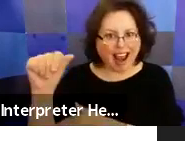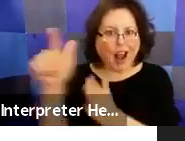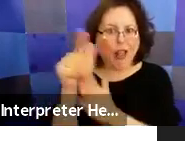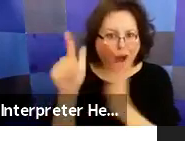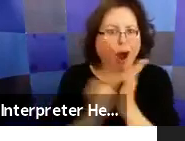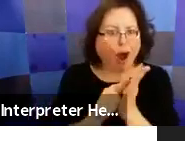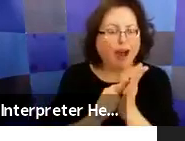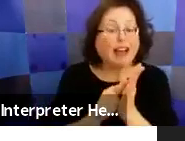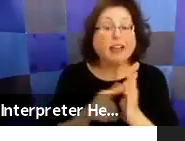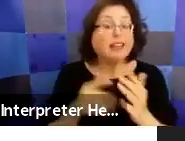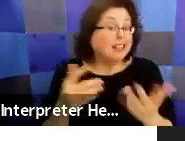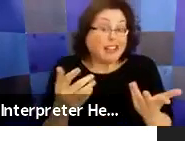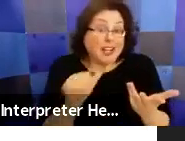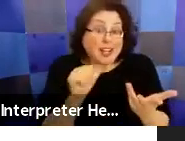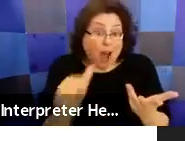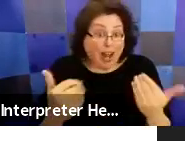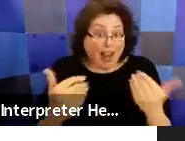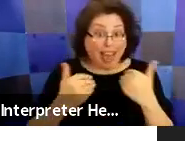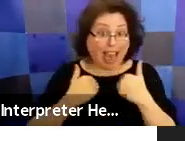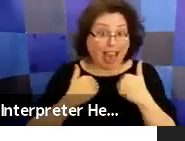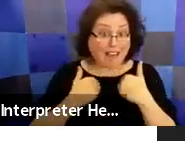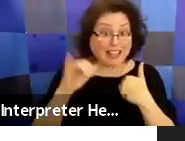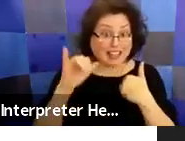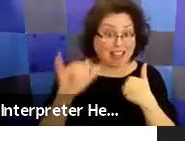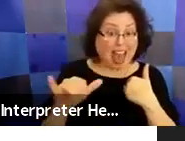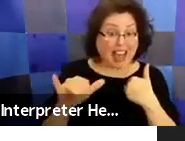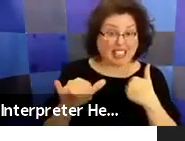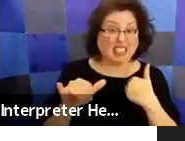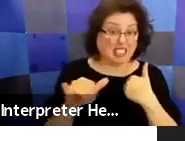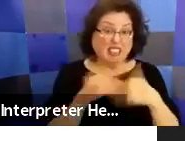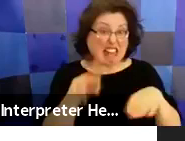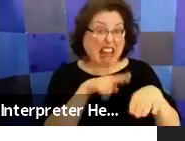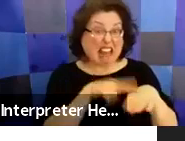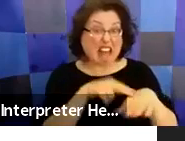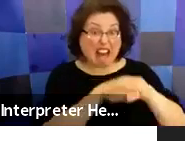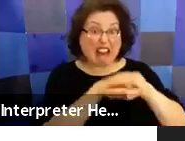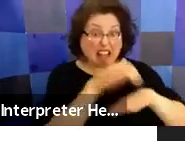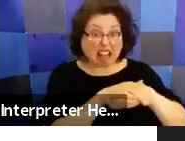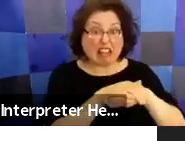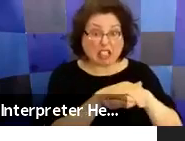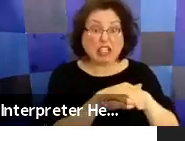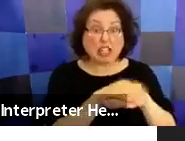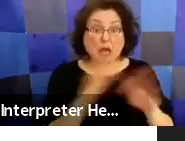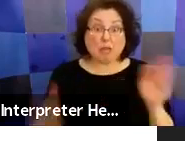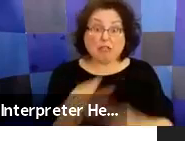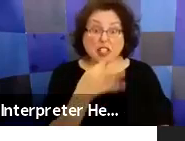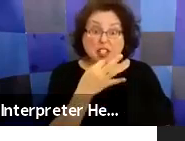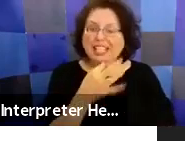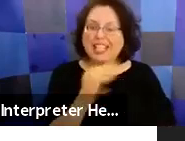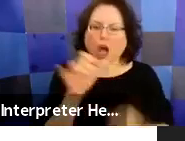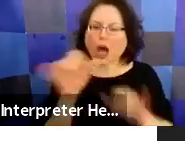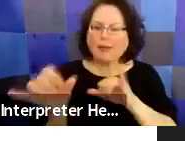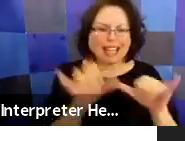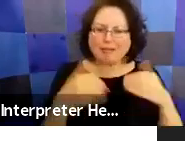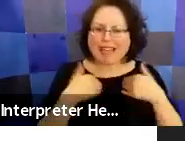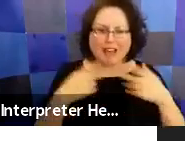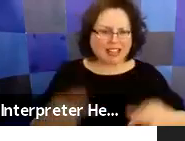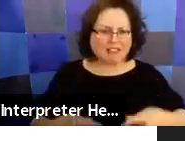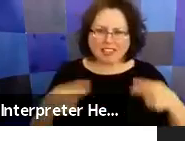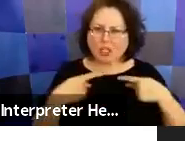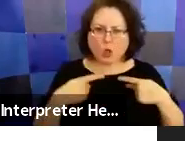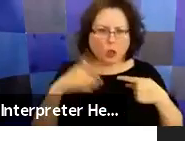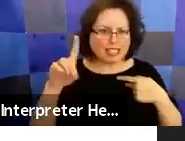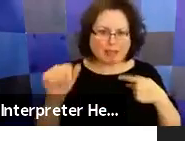not having a native level of English proficiency is not the same as having a physical disability, many of the problems